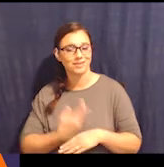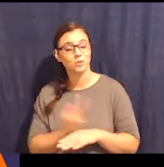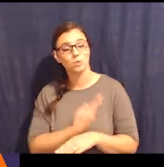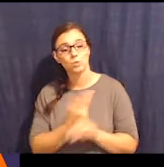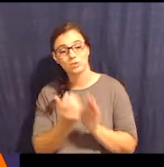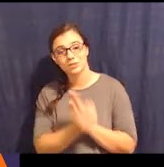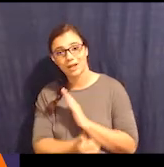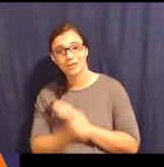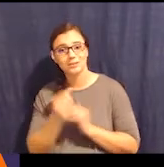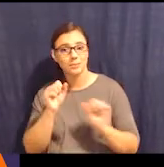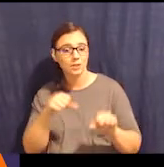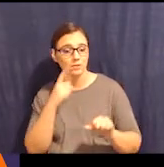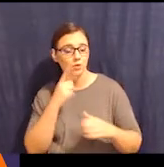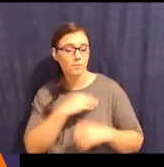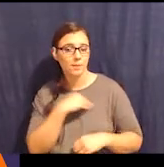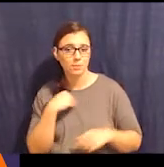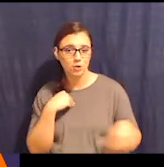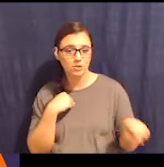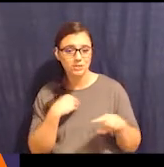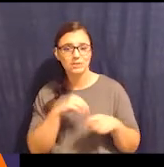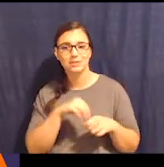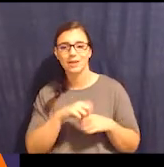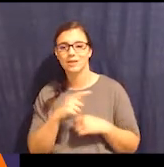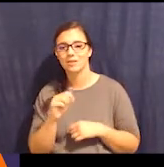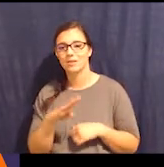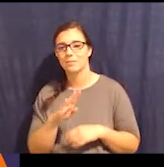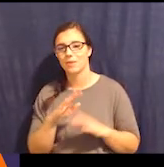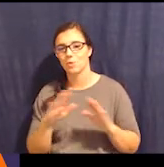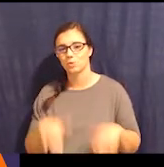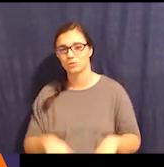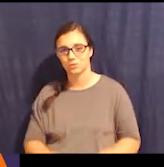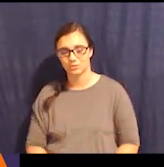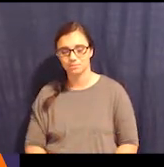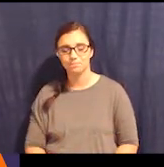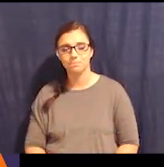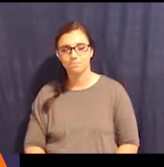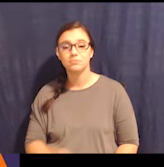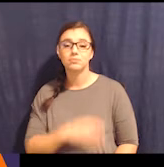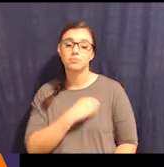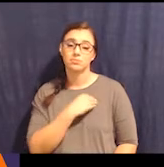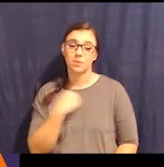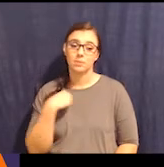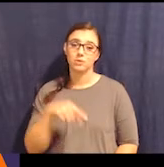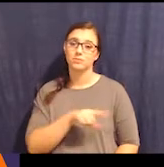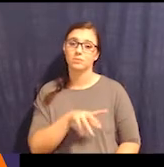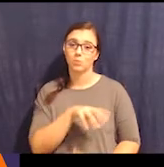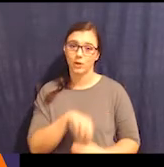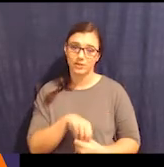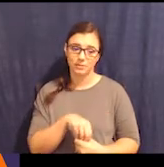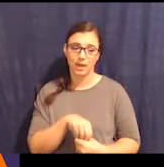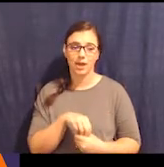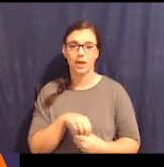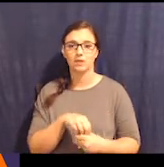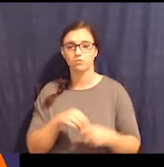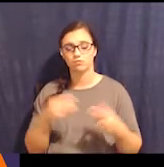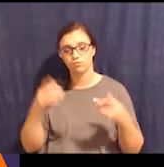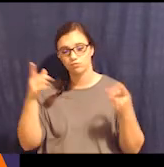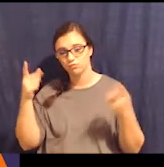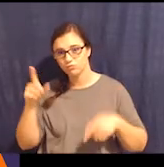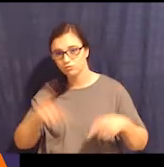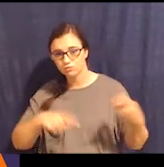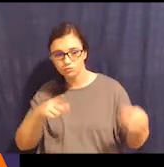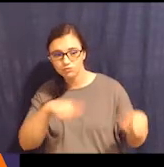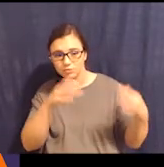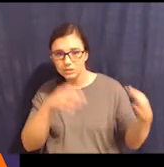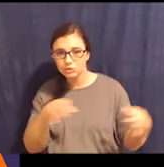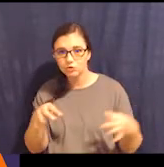clubhouse. Members participate in consensus-based decision-making regarding all important matters related to the